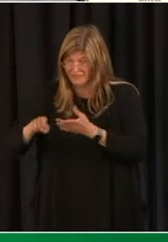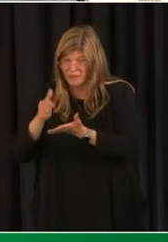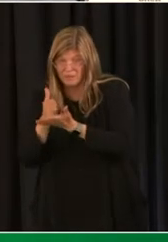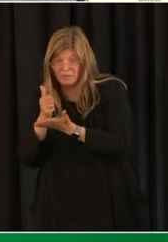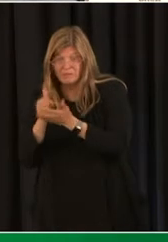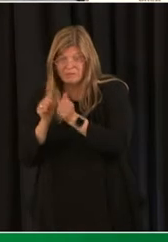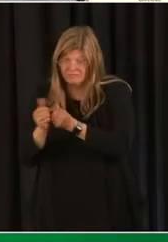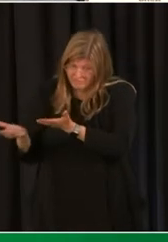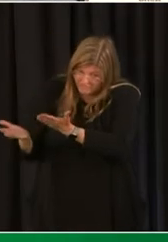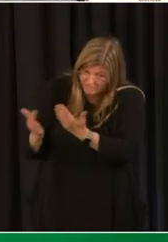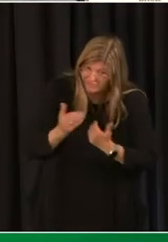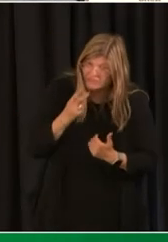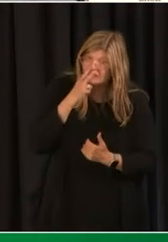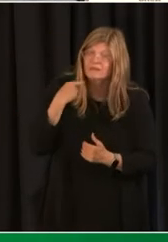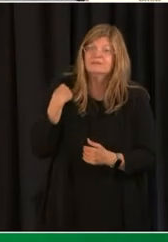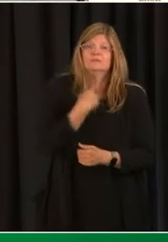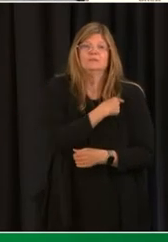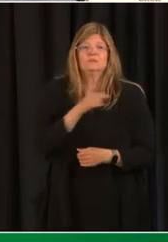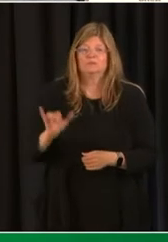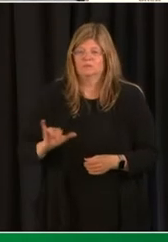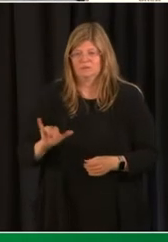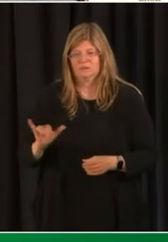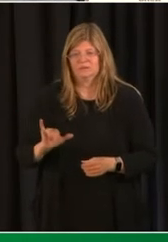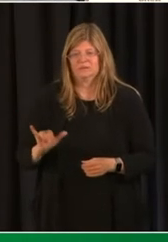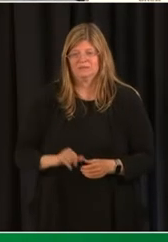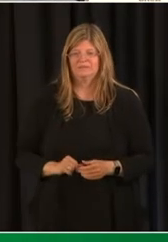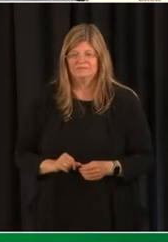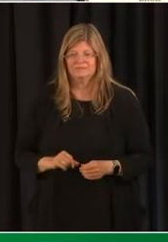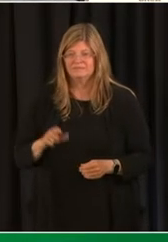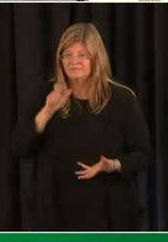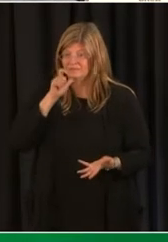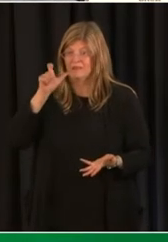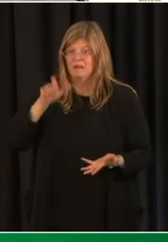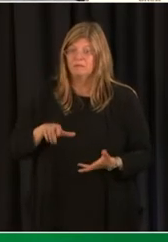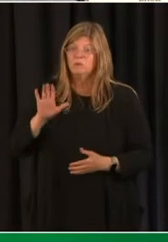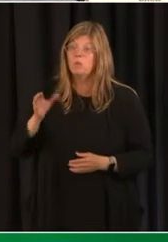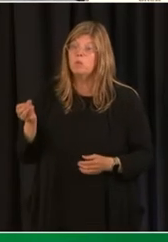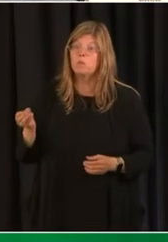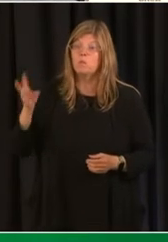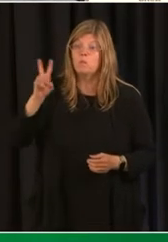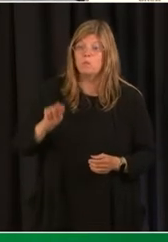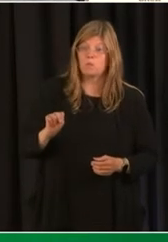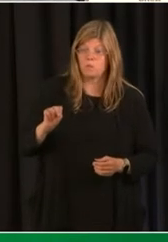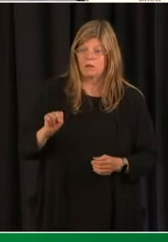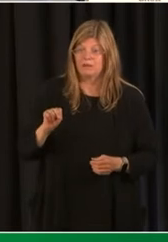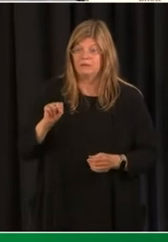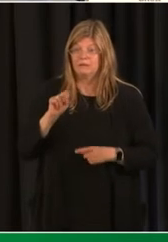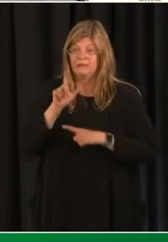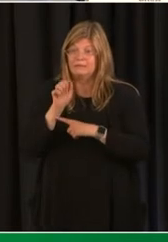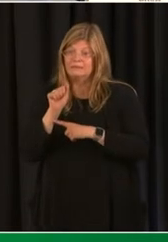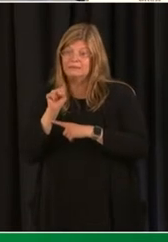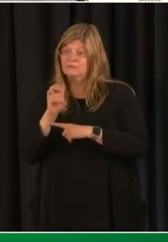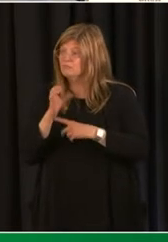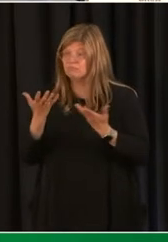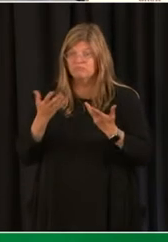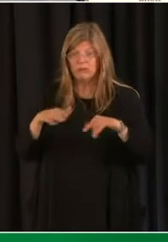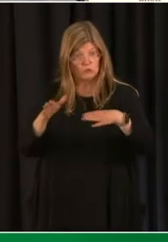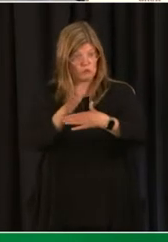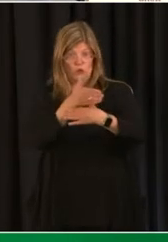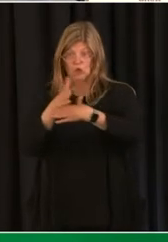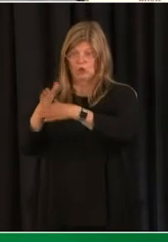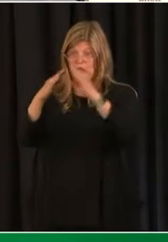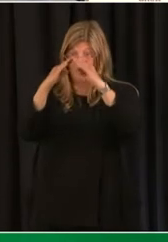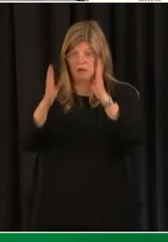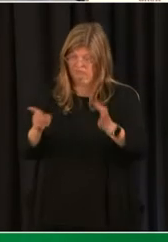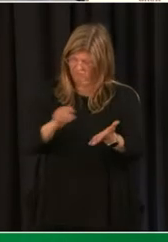rent to be good on their portion of the rent, you also don't have to have your own lease. You can be in shared housing as long as you can